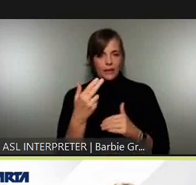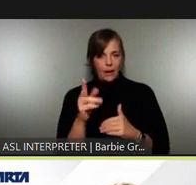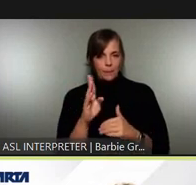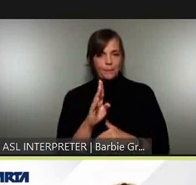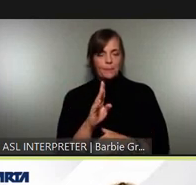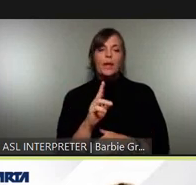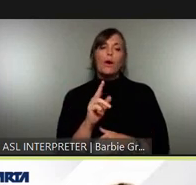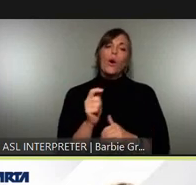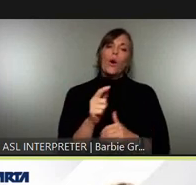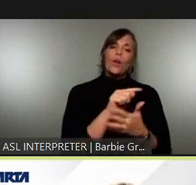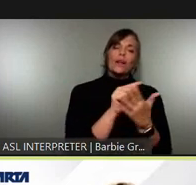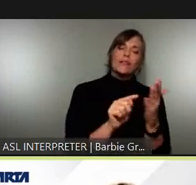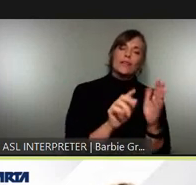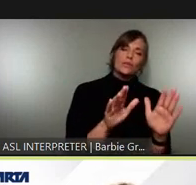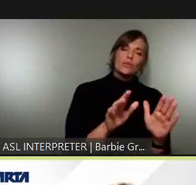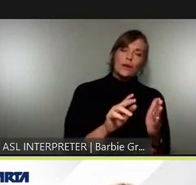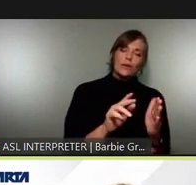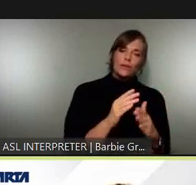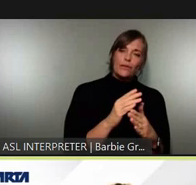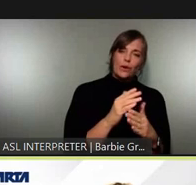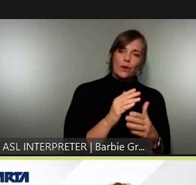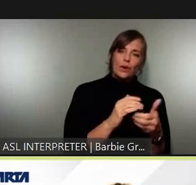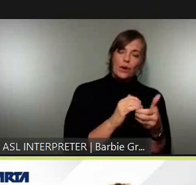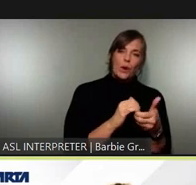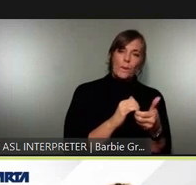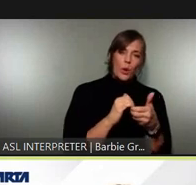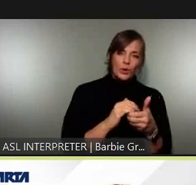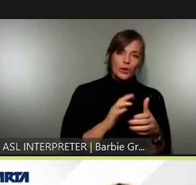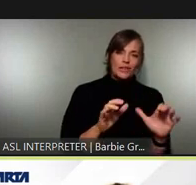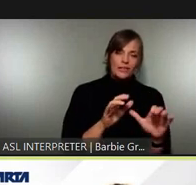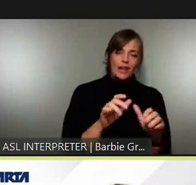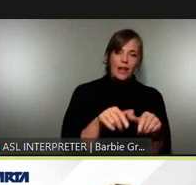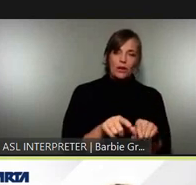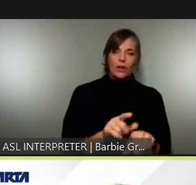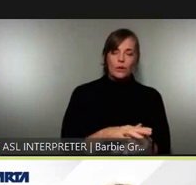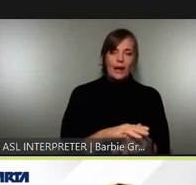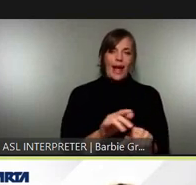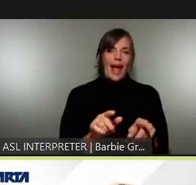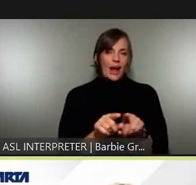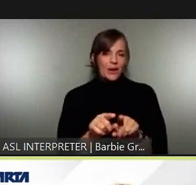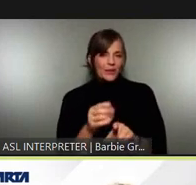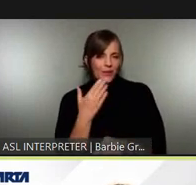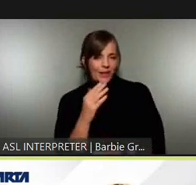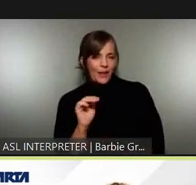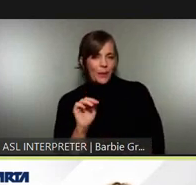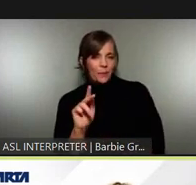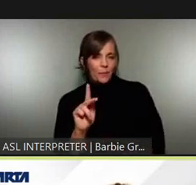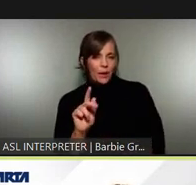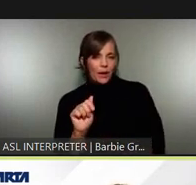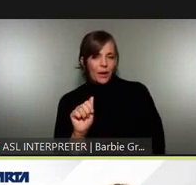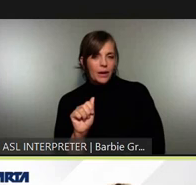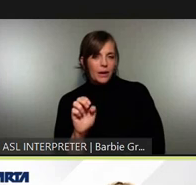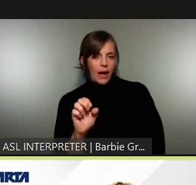wonderful partners have helped us along the way. And as we and we want to thank Mark Aesch again for